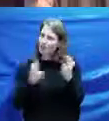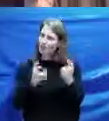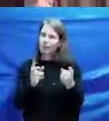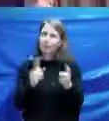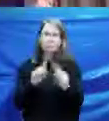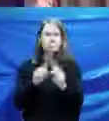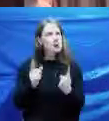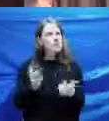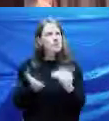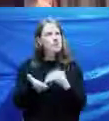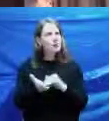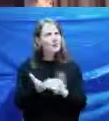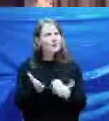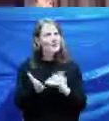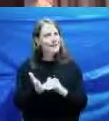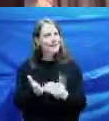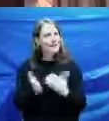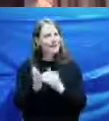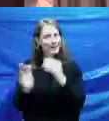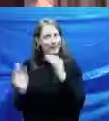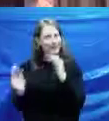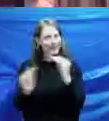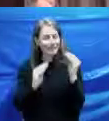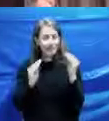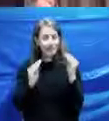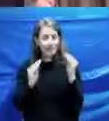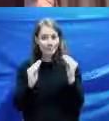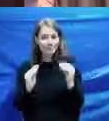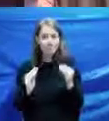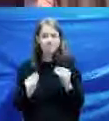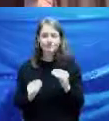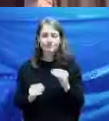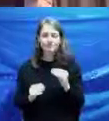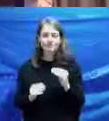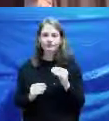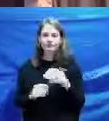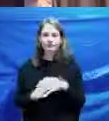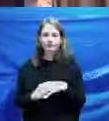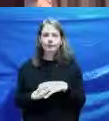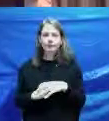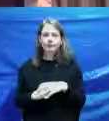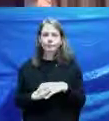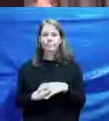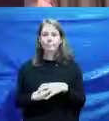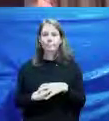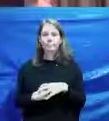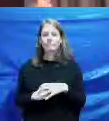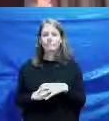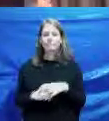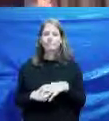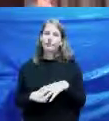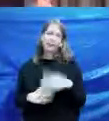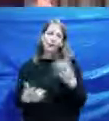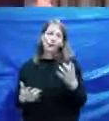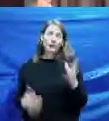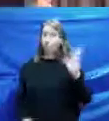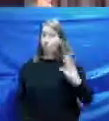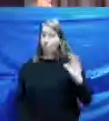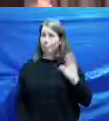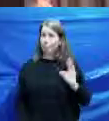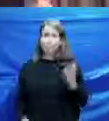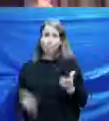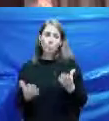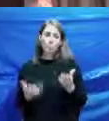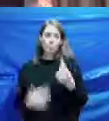I won't presume to know what goes on in every classroom in Tennessee, but a typical maneuver might be, we're doing, you know, volume calculation this